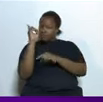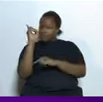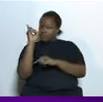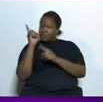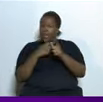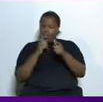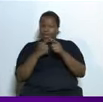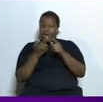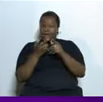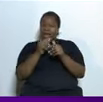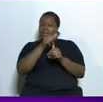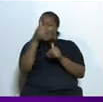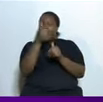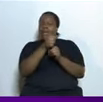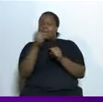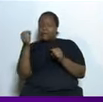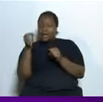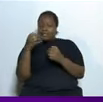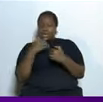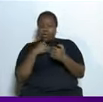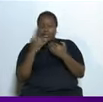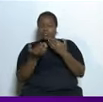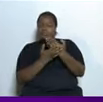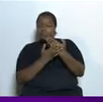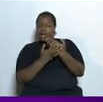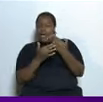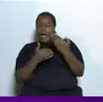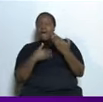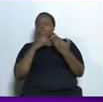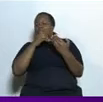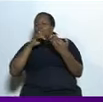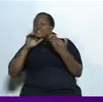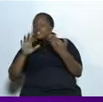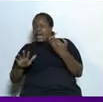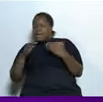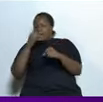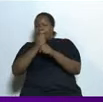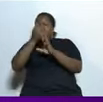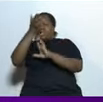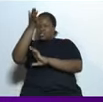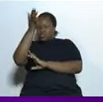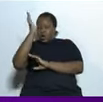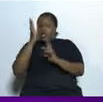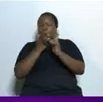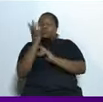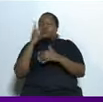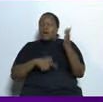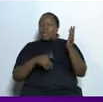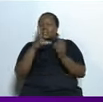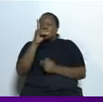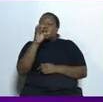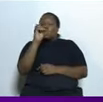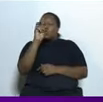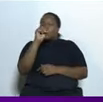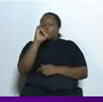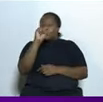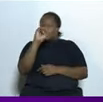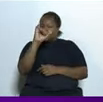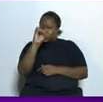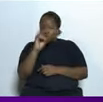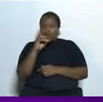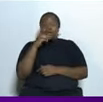of the coin is his son made God by Domitian. So Domitian claimed he was